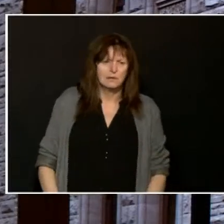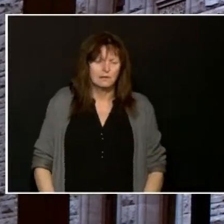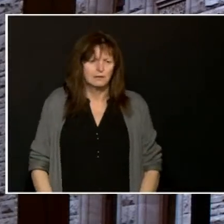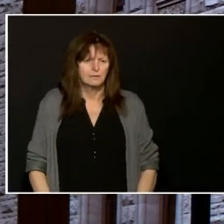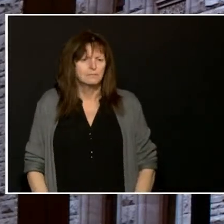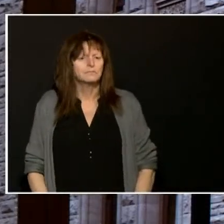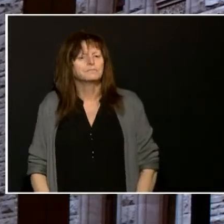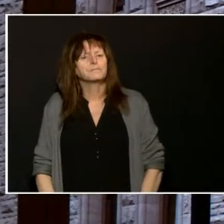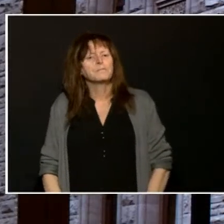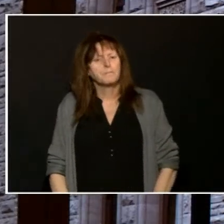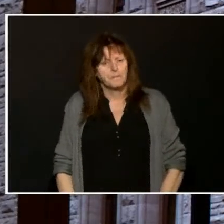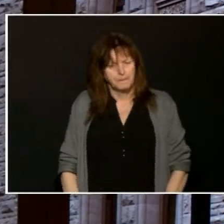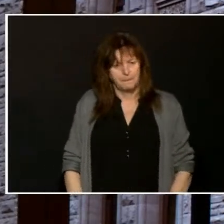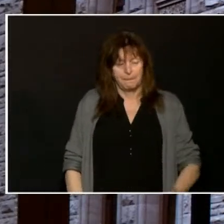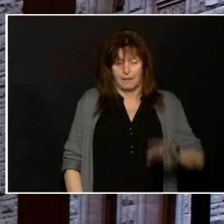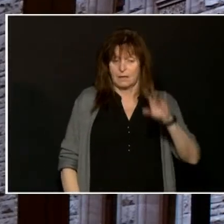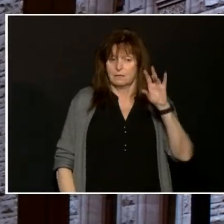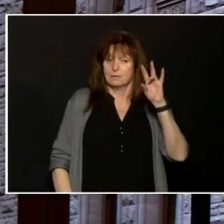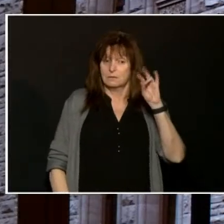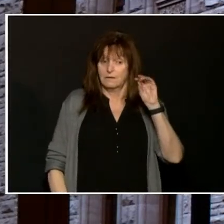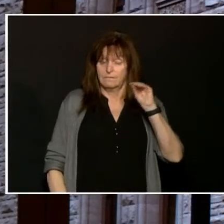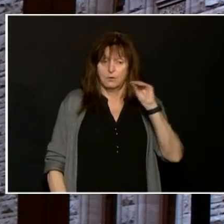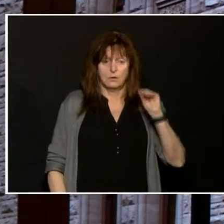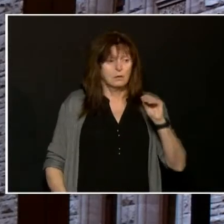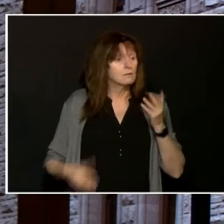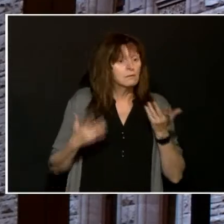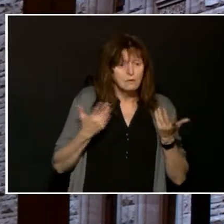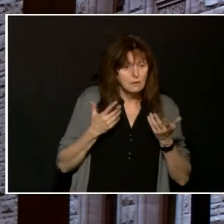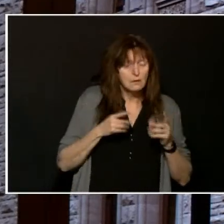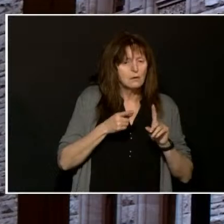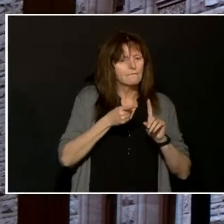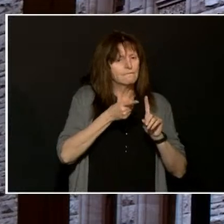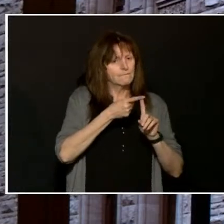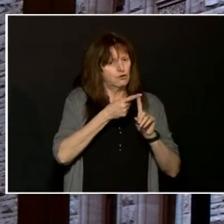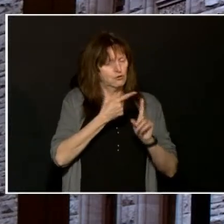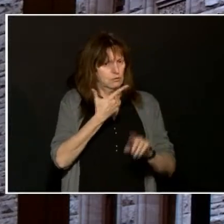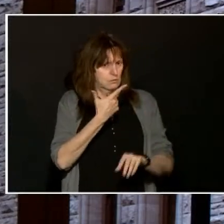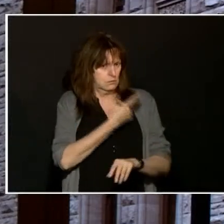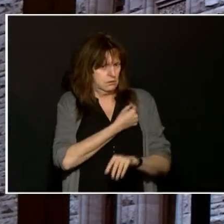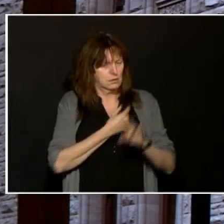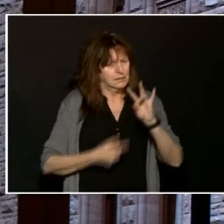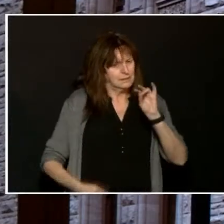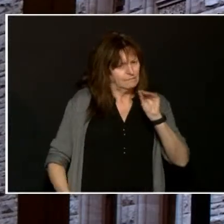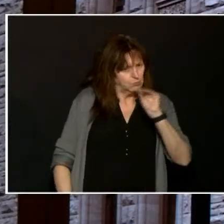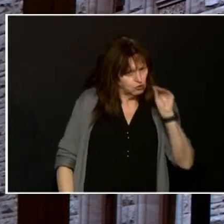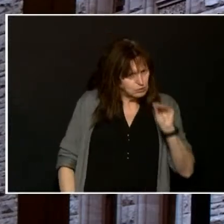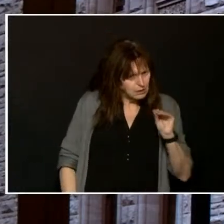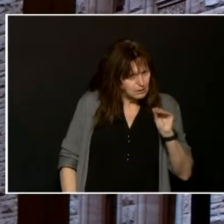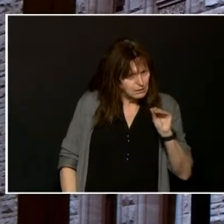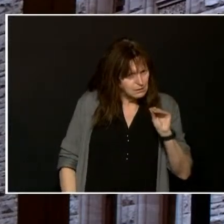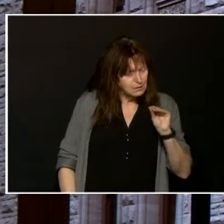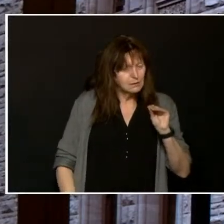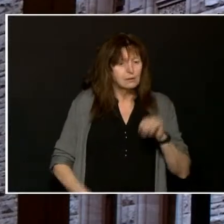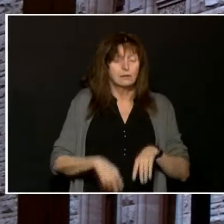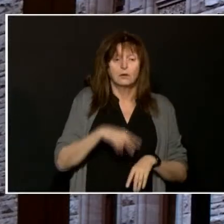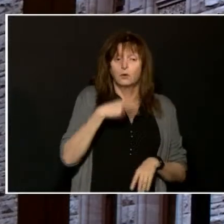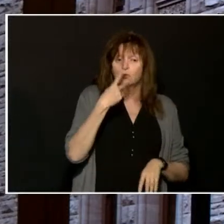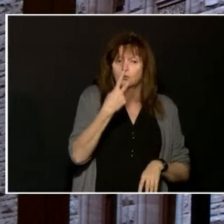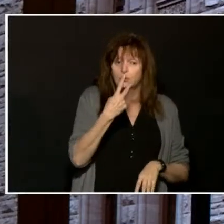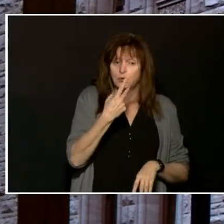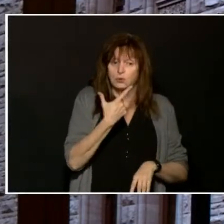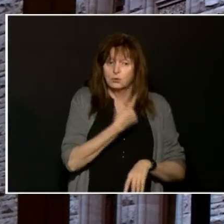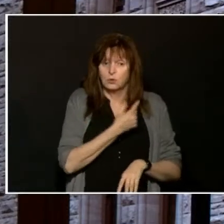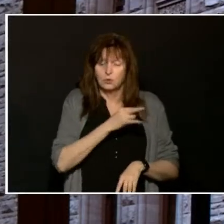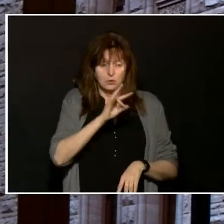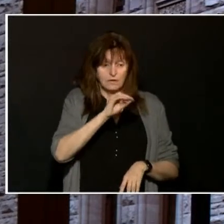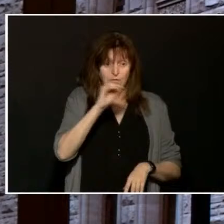70% means we've got 70% first dose. I'd like 70% two doses. And the whole thing was, one is vaccination, one is